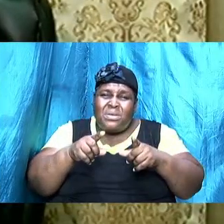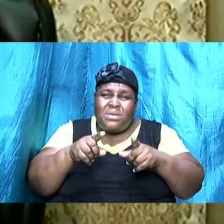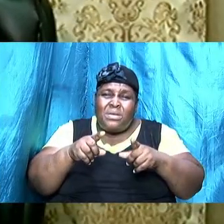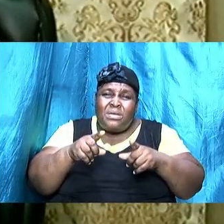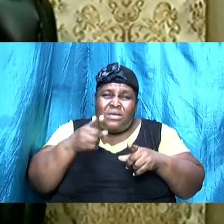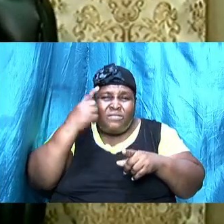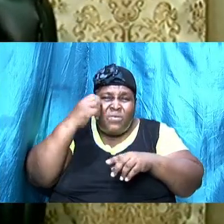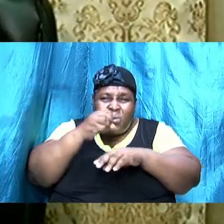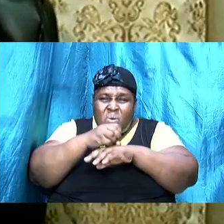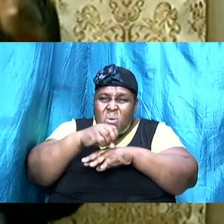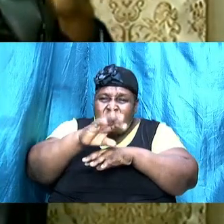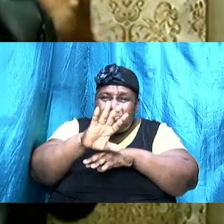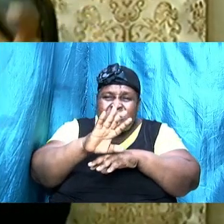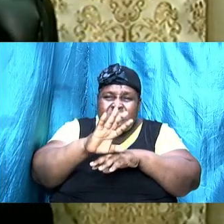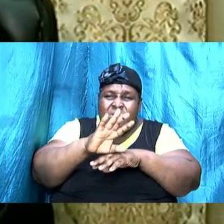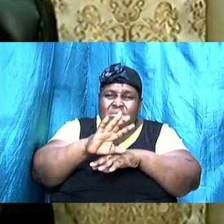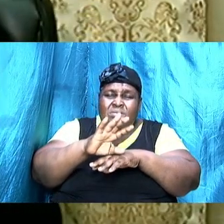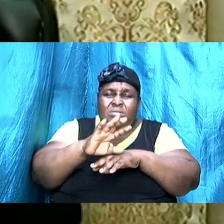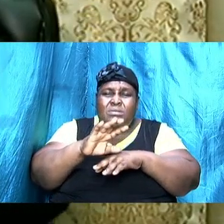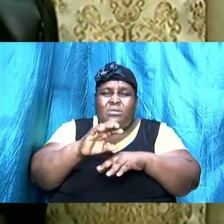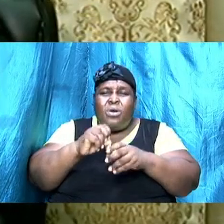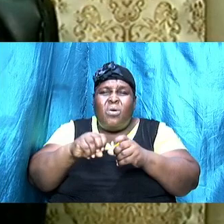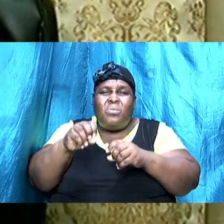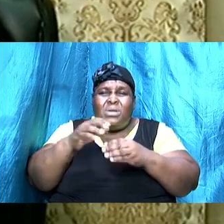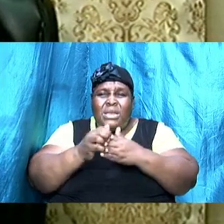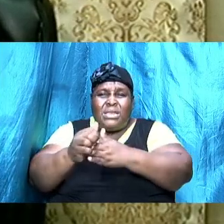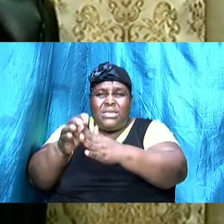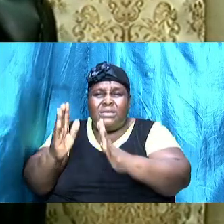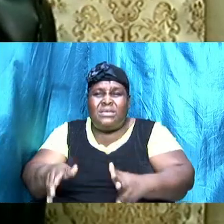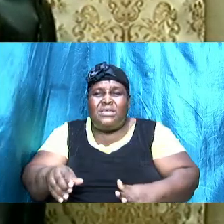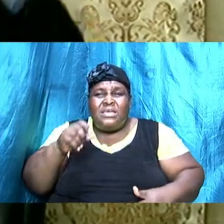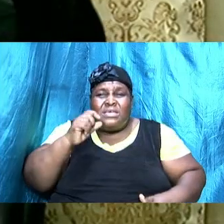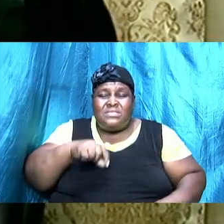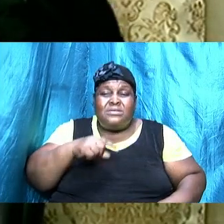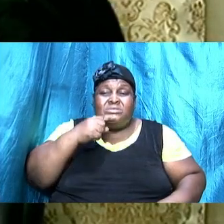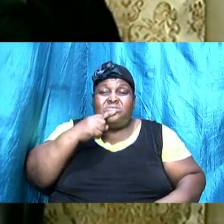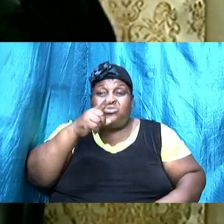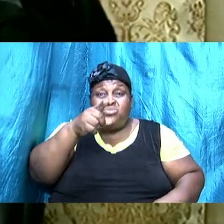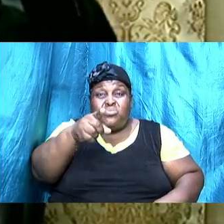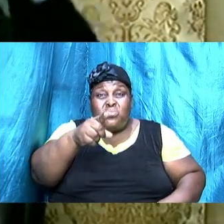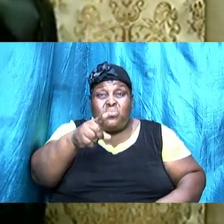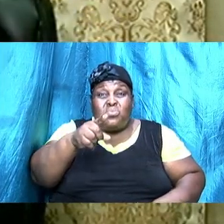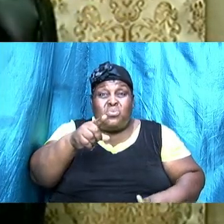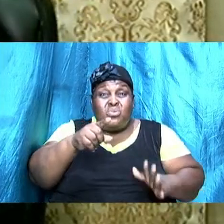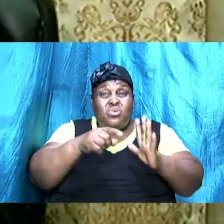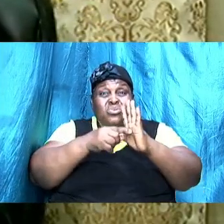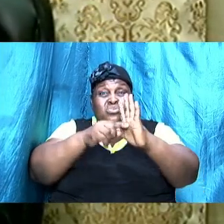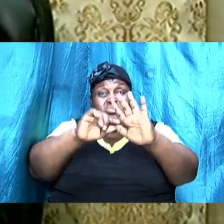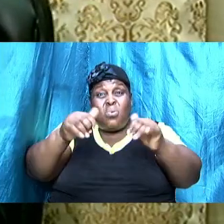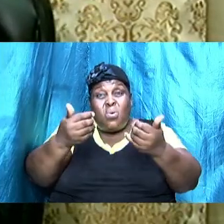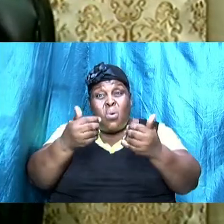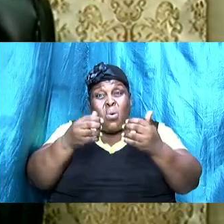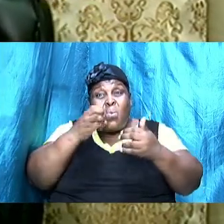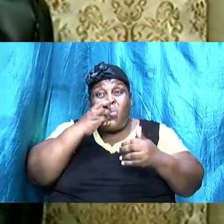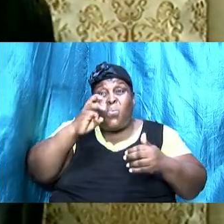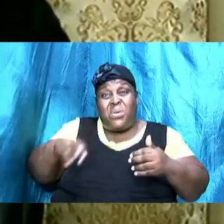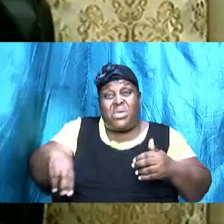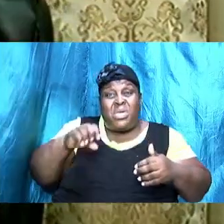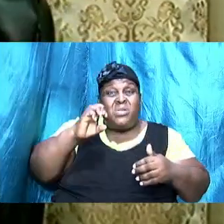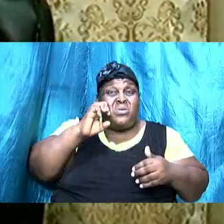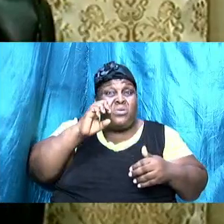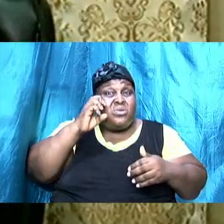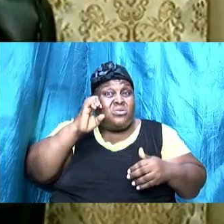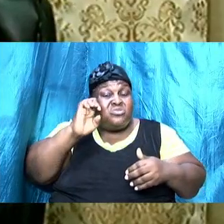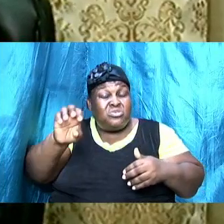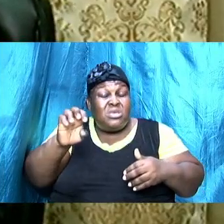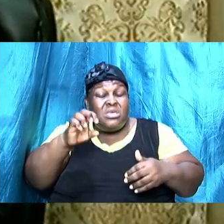and you're pouring out the thing to get help. This is you because you want to show how wicked she is and how